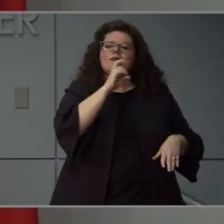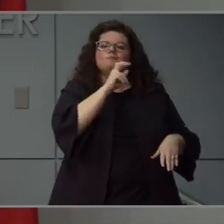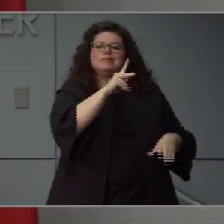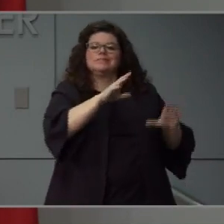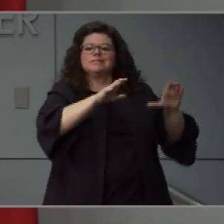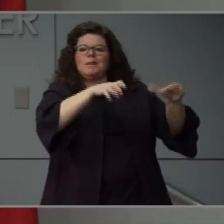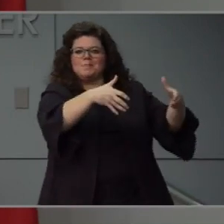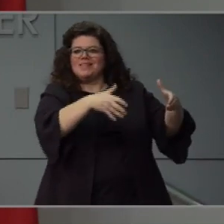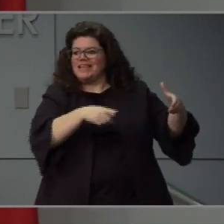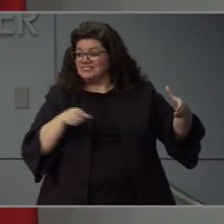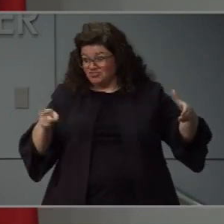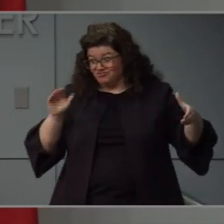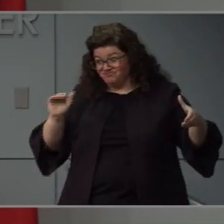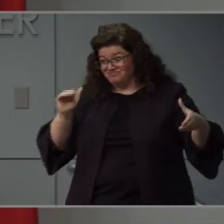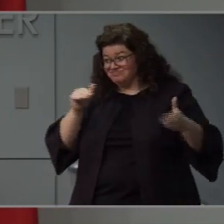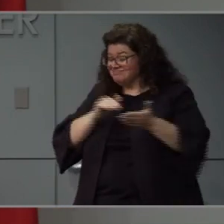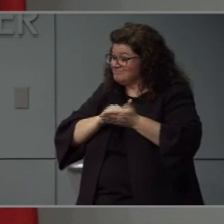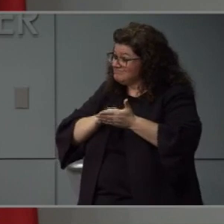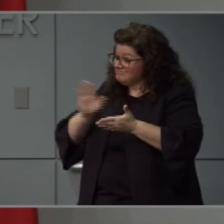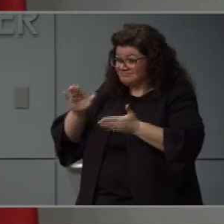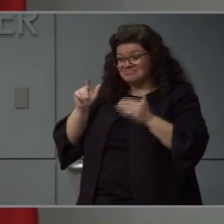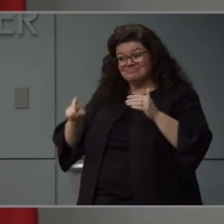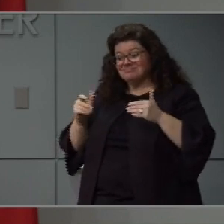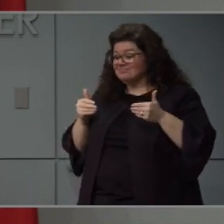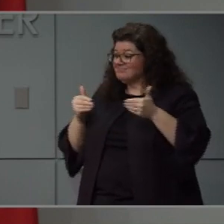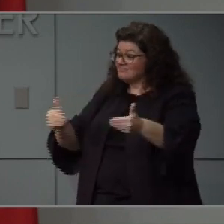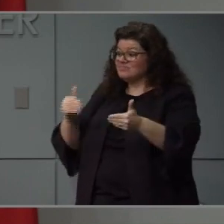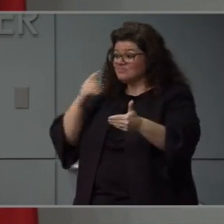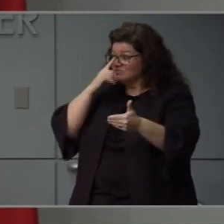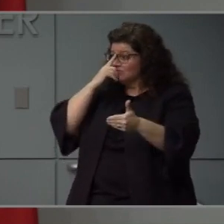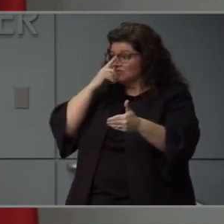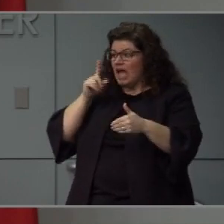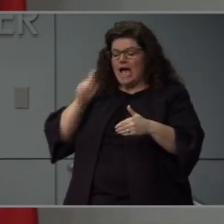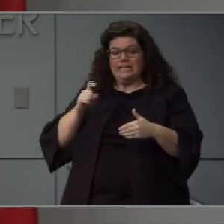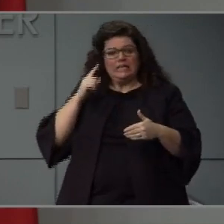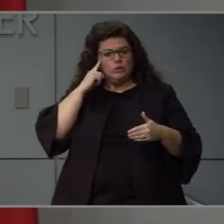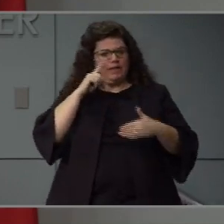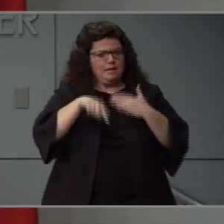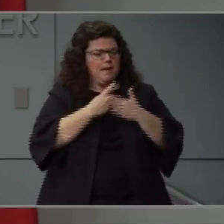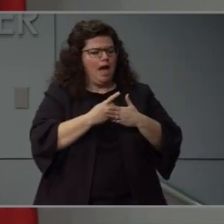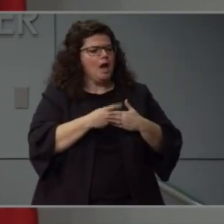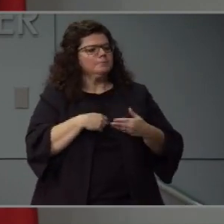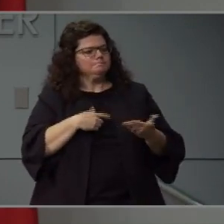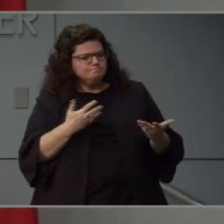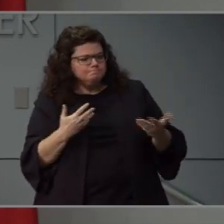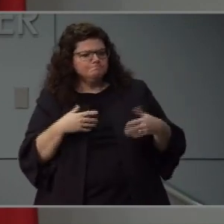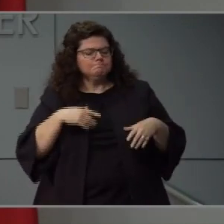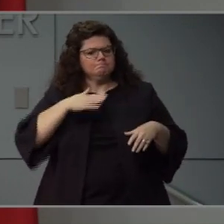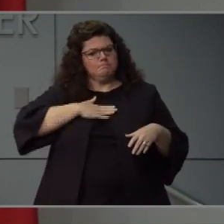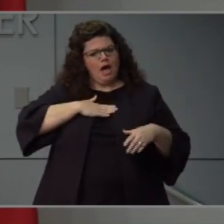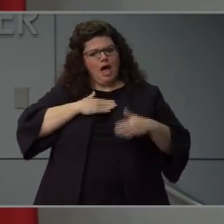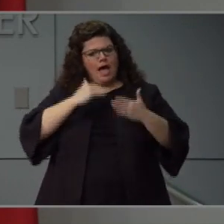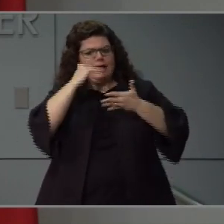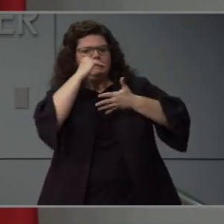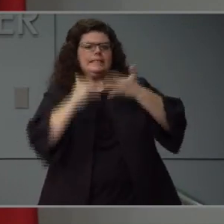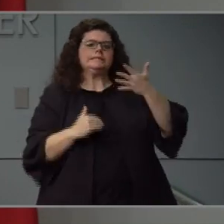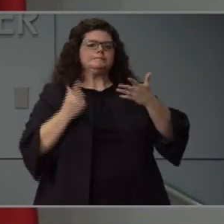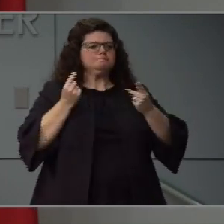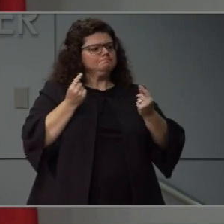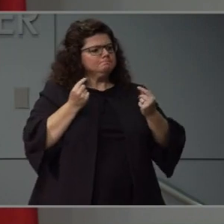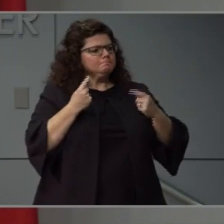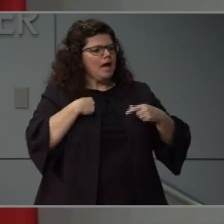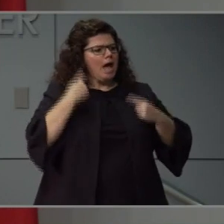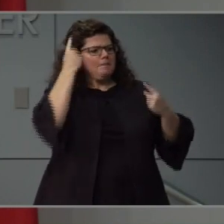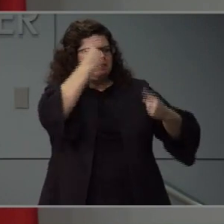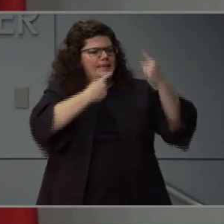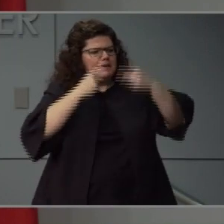think, you know what, COVID-19 test needs to be in my differential here, doctor term, in the list of things that I'm thinking